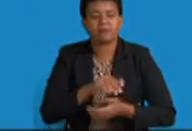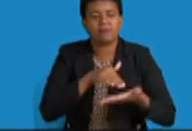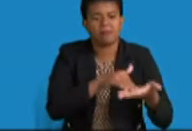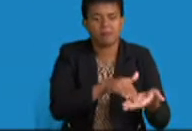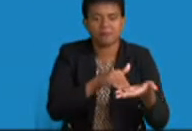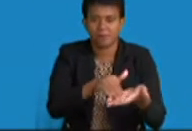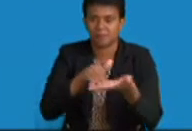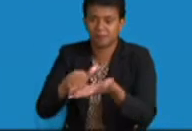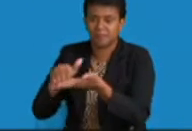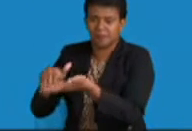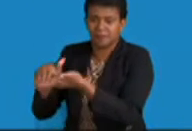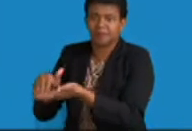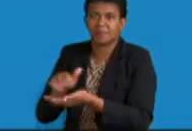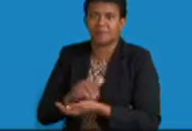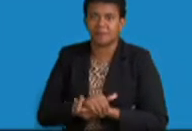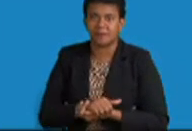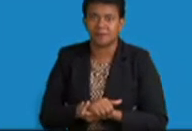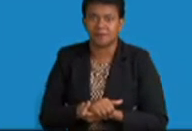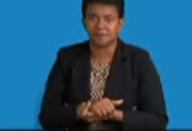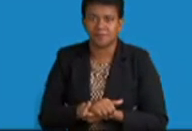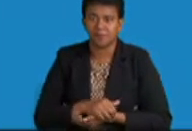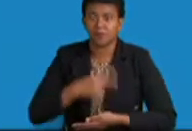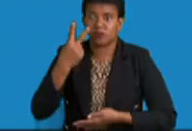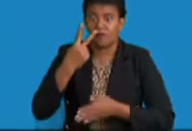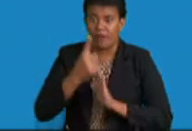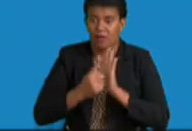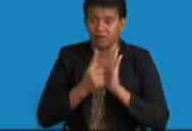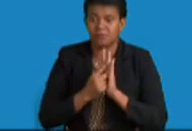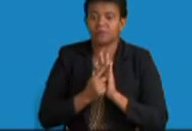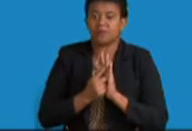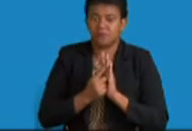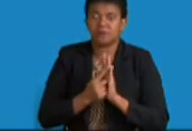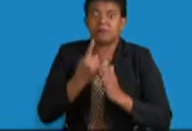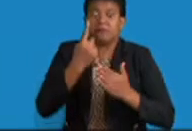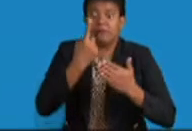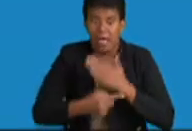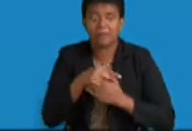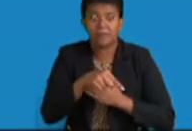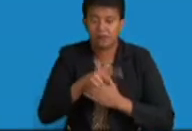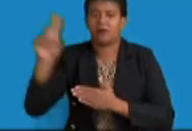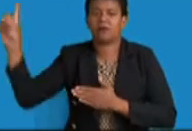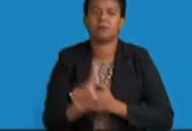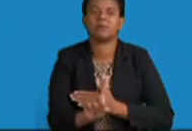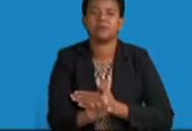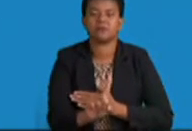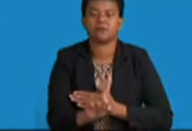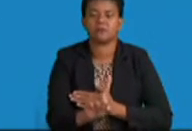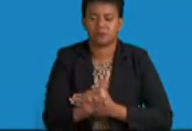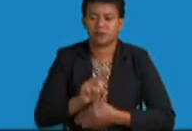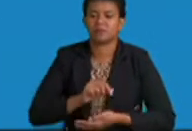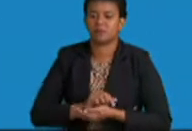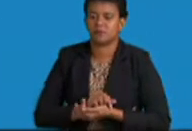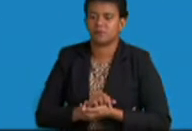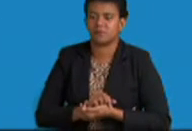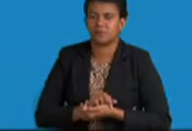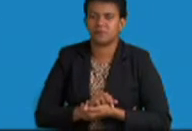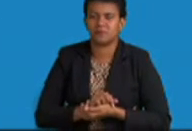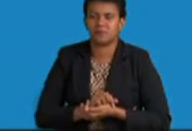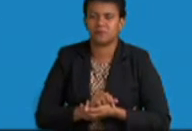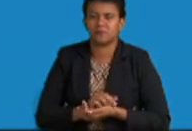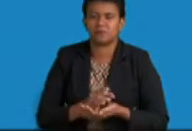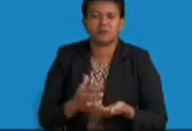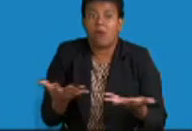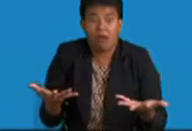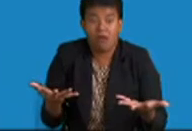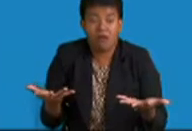the country within the first 12 hours. Given their geographical proximity to the islands of Lau, Tonga sent